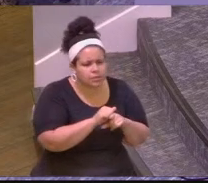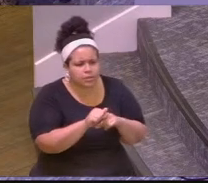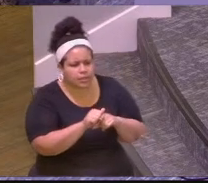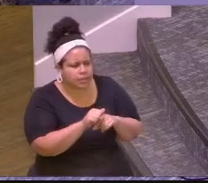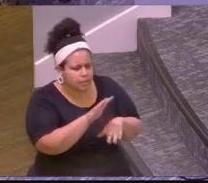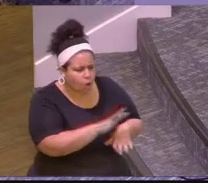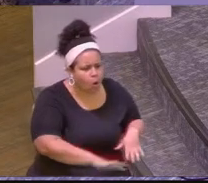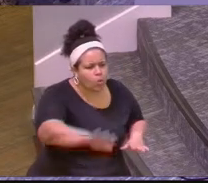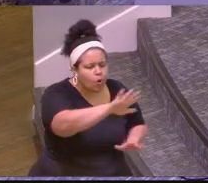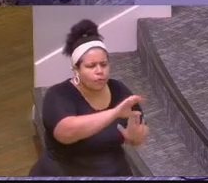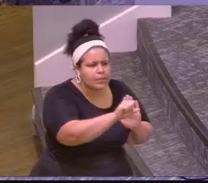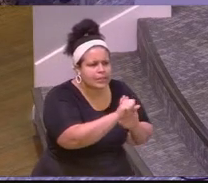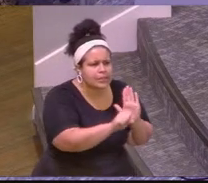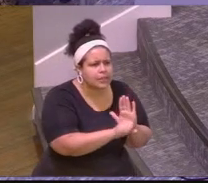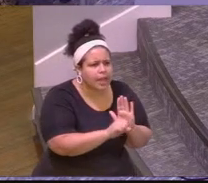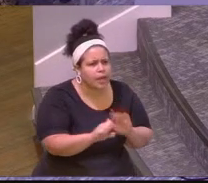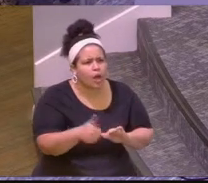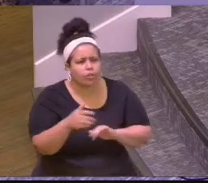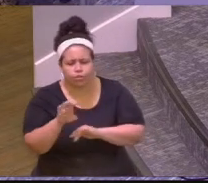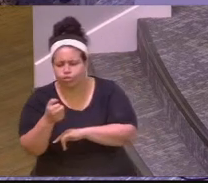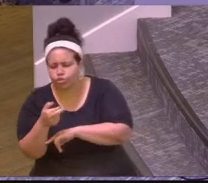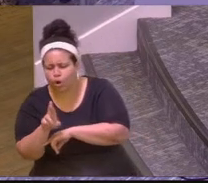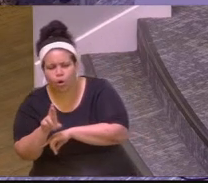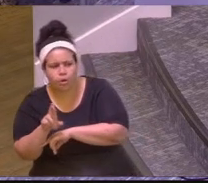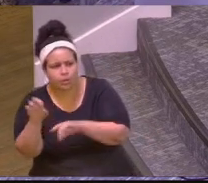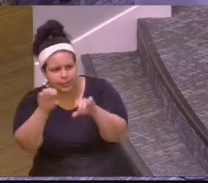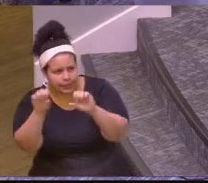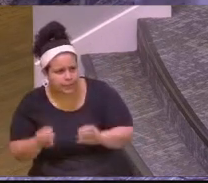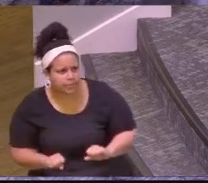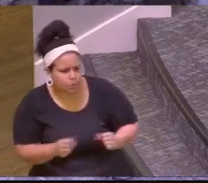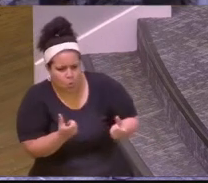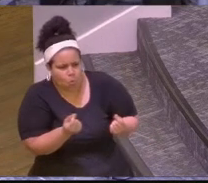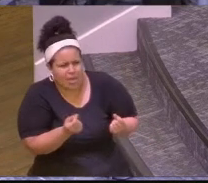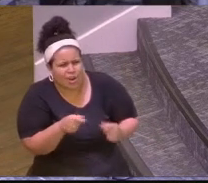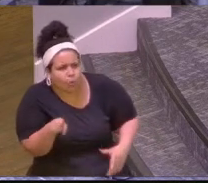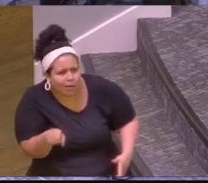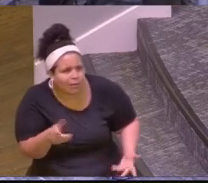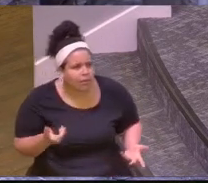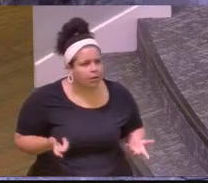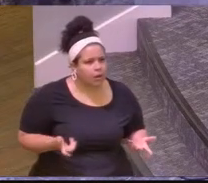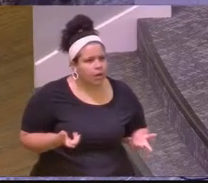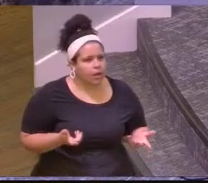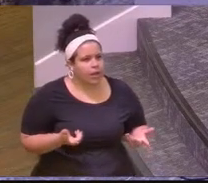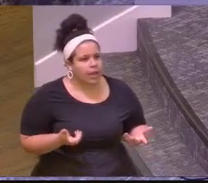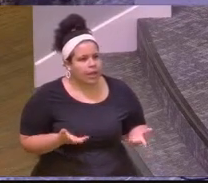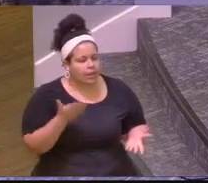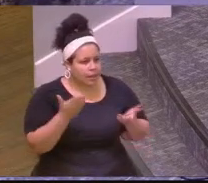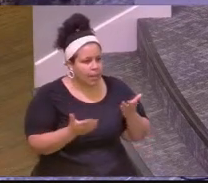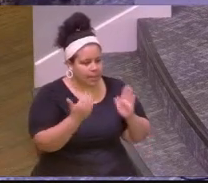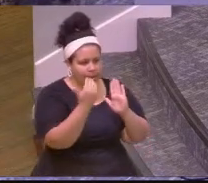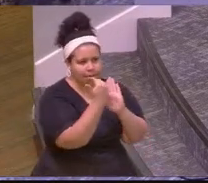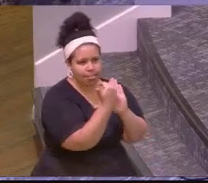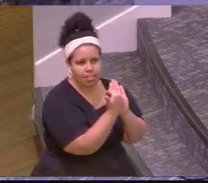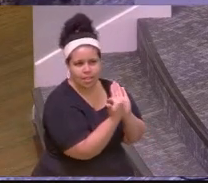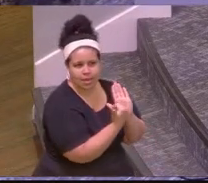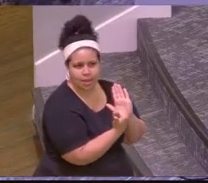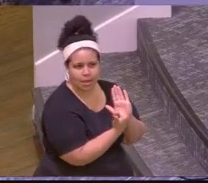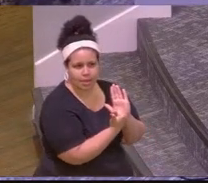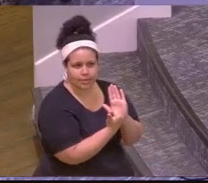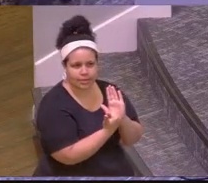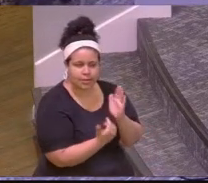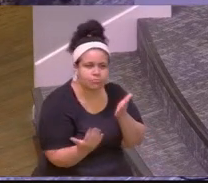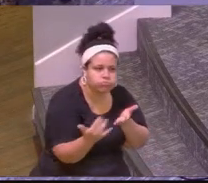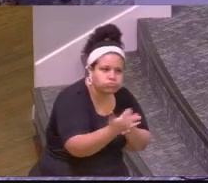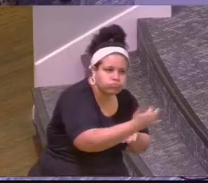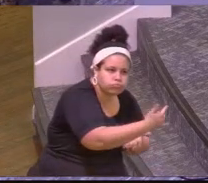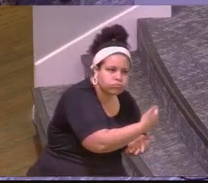been doing. And then we can compile a nice list of what could be used on that space,